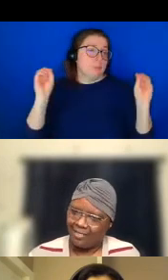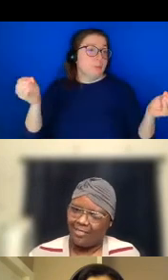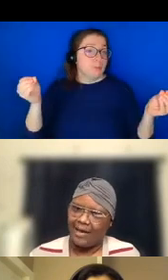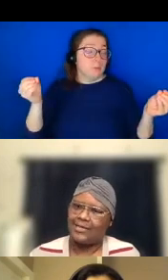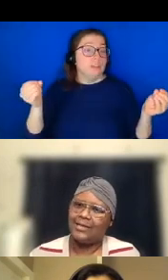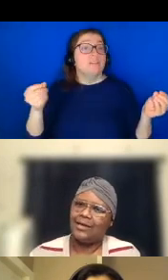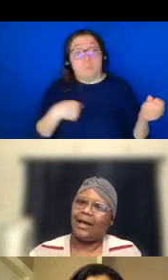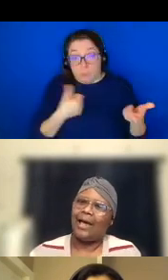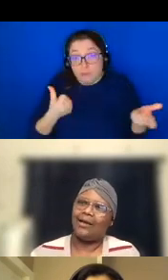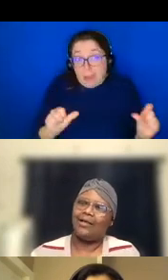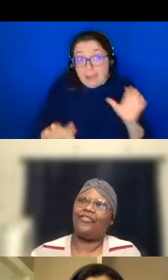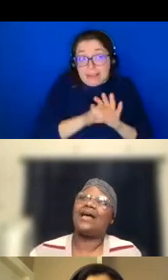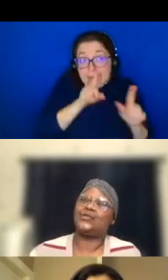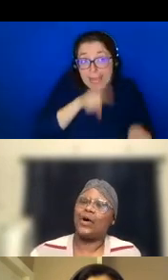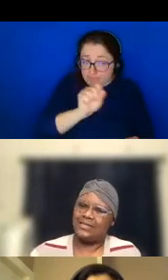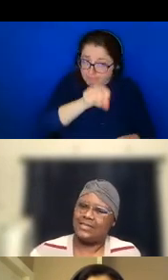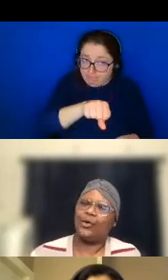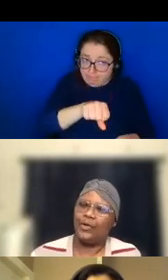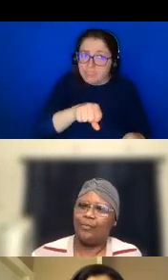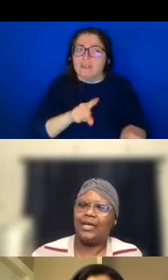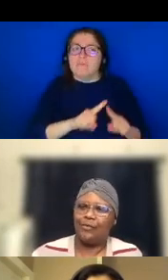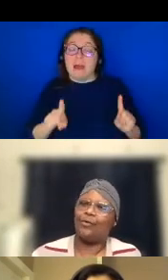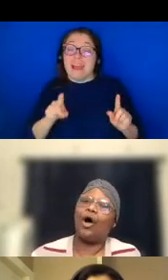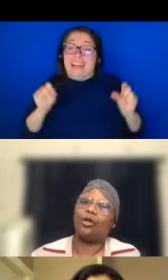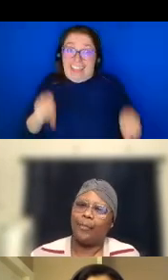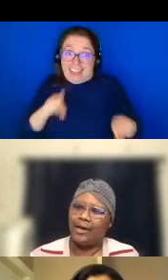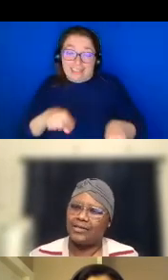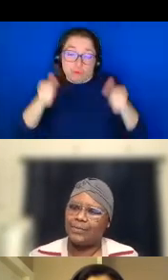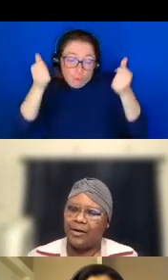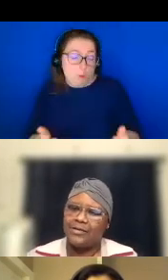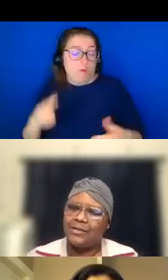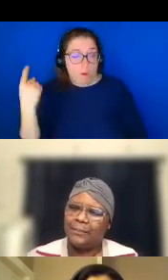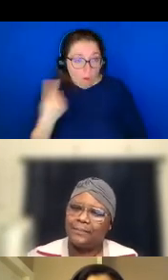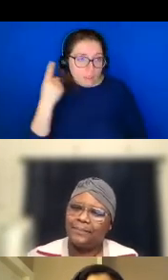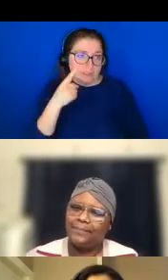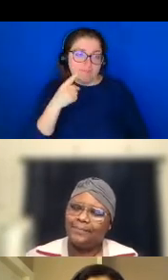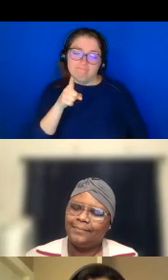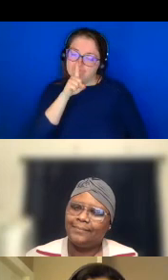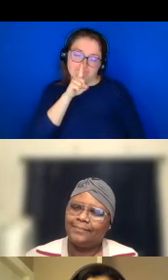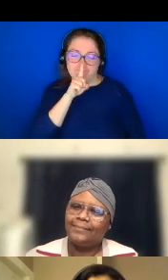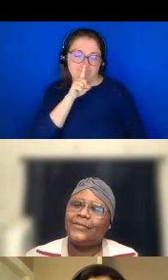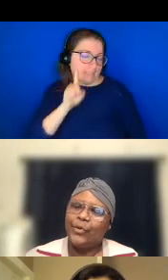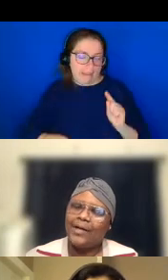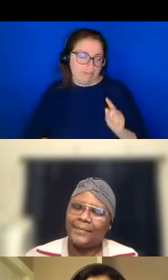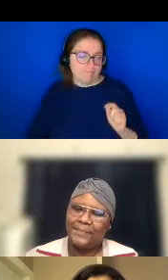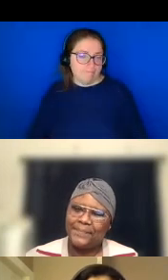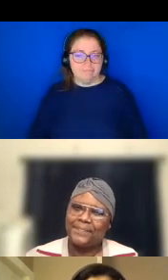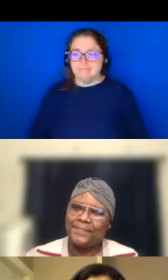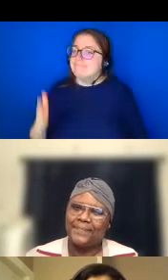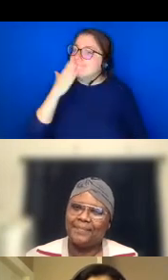find that. And that's what stuck with me through all of my experience. Thank you. You're